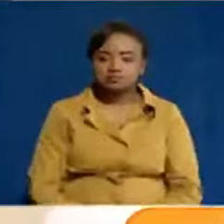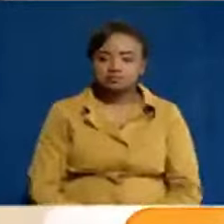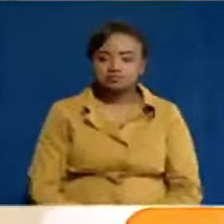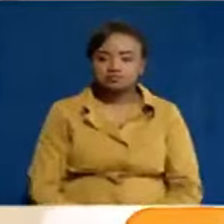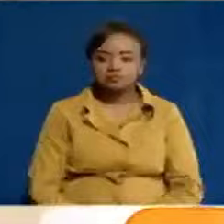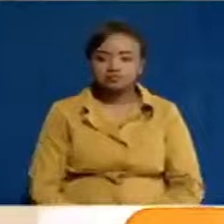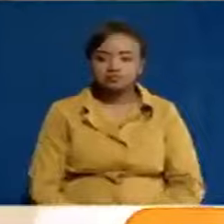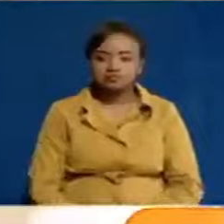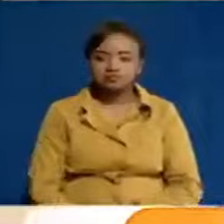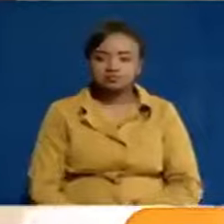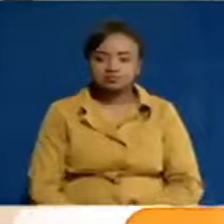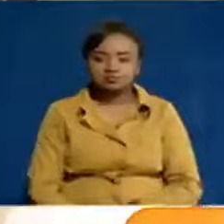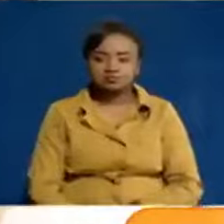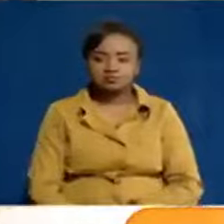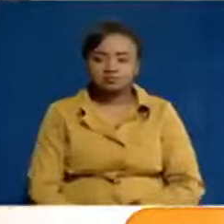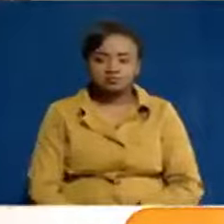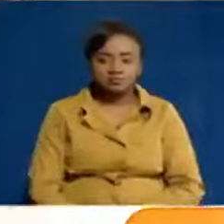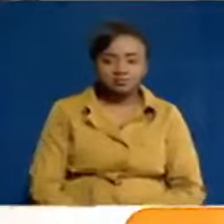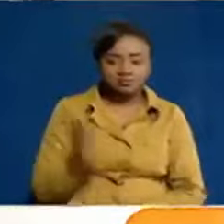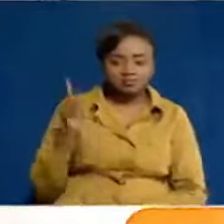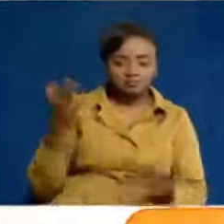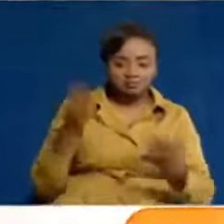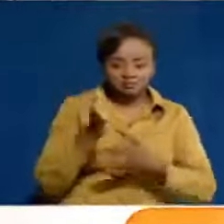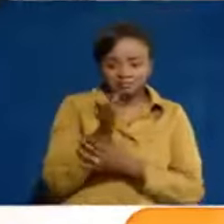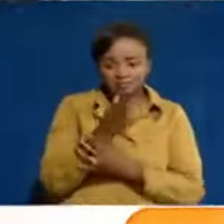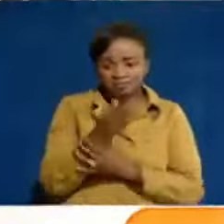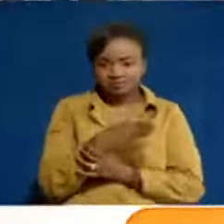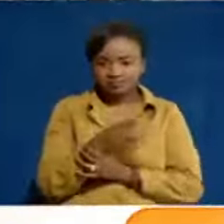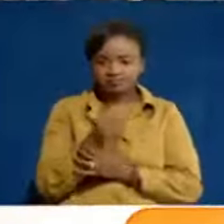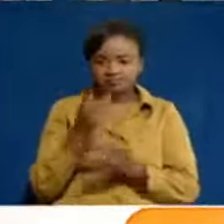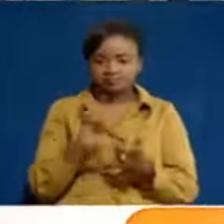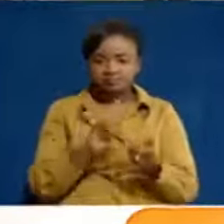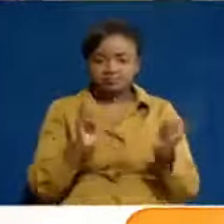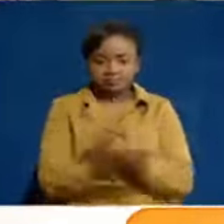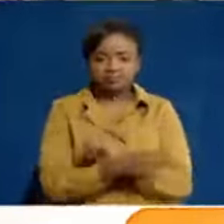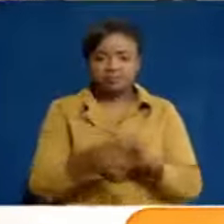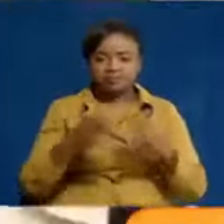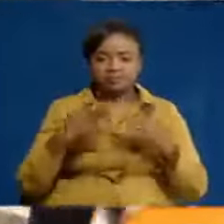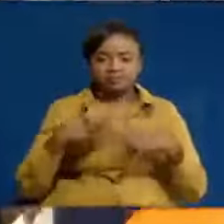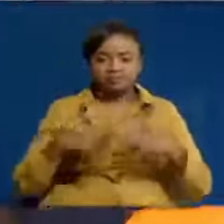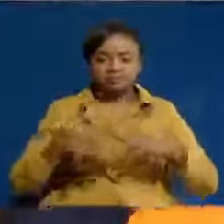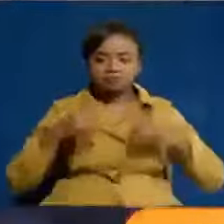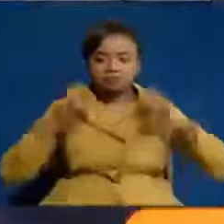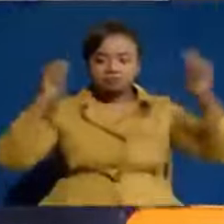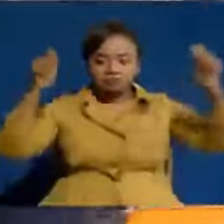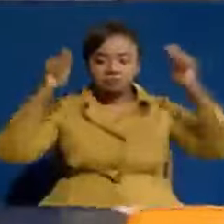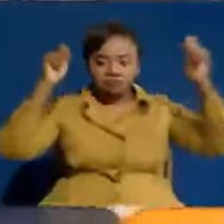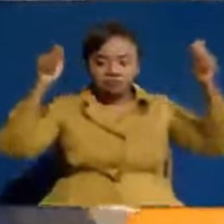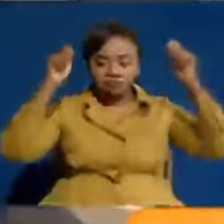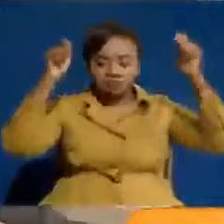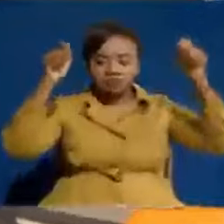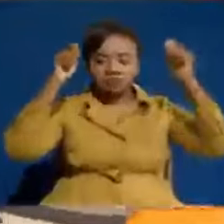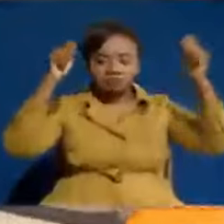The rather quiet Nyayo Estate in Embakasi was turned into a protest ground.